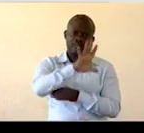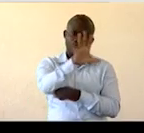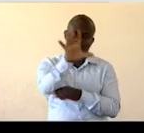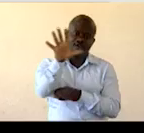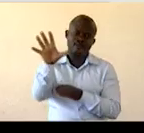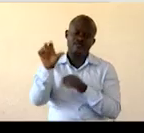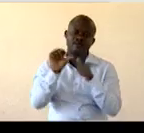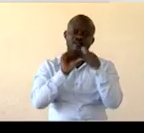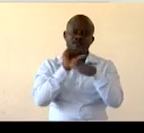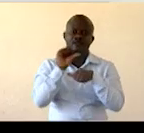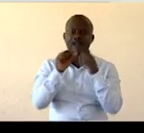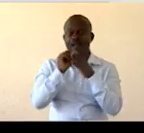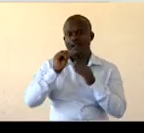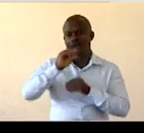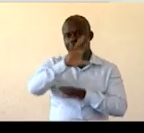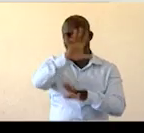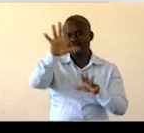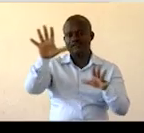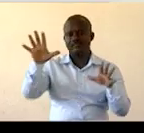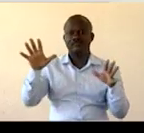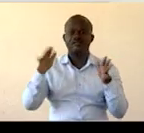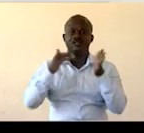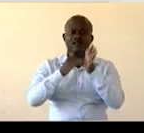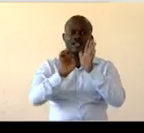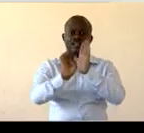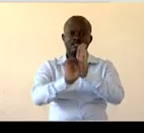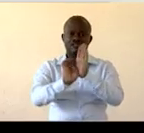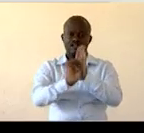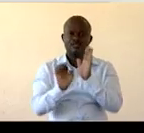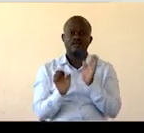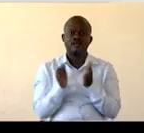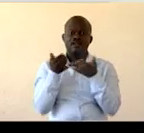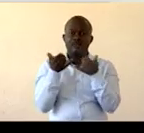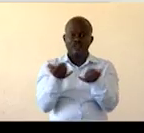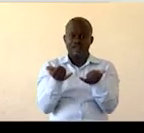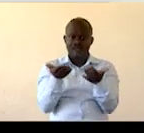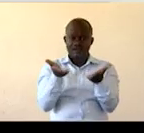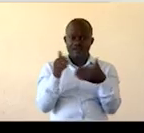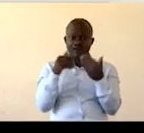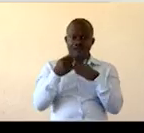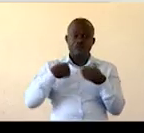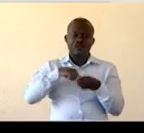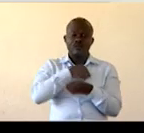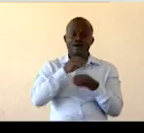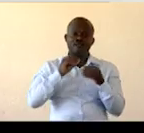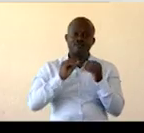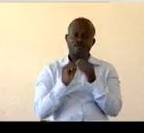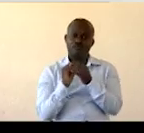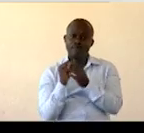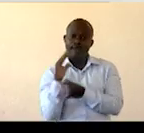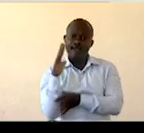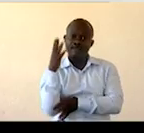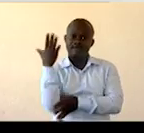towards light. Take an example. Here we have plants,